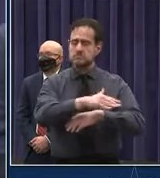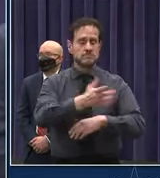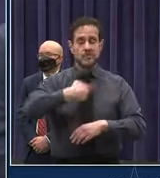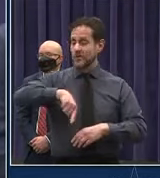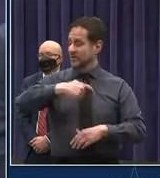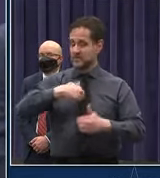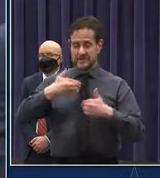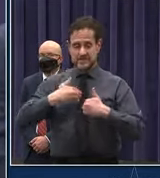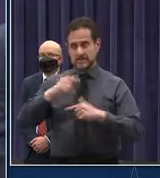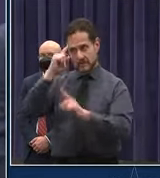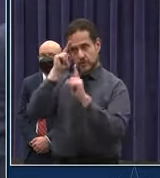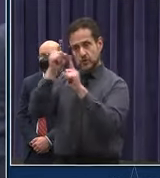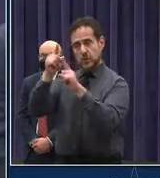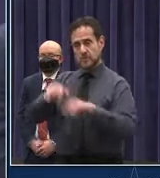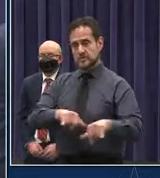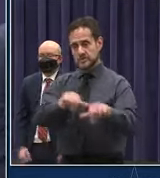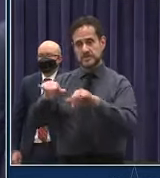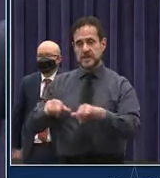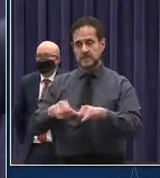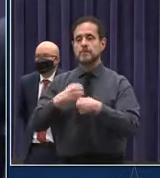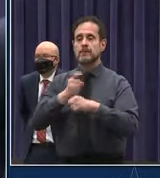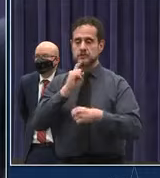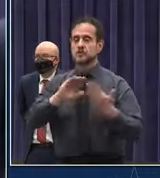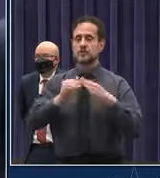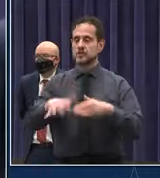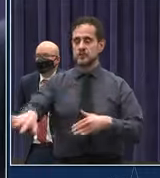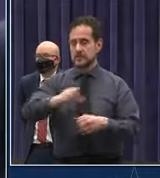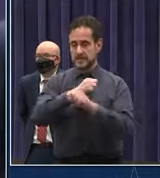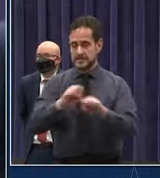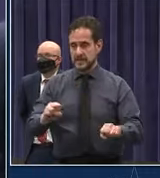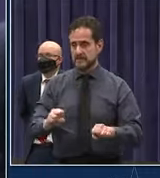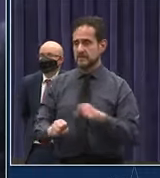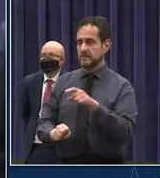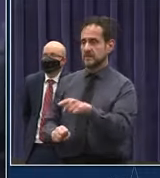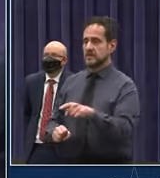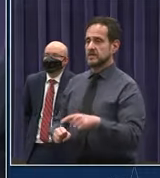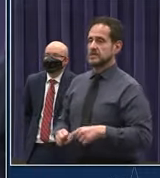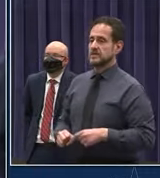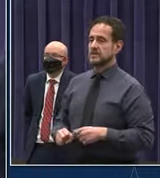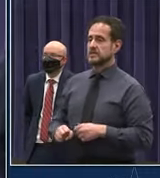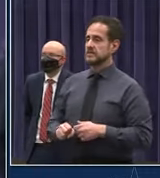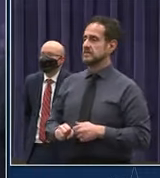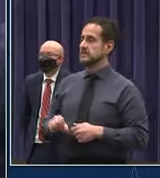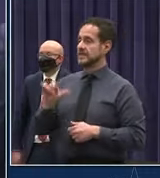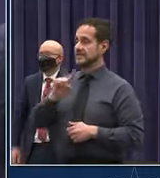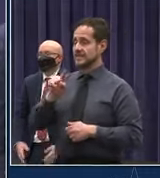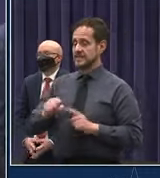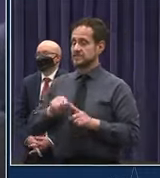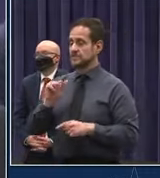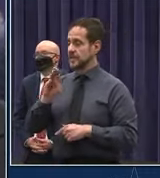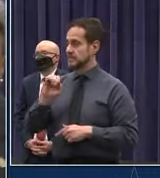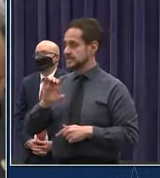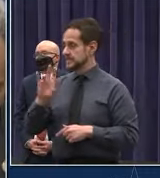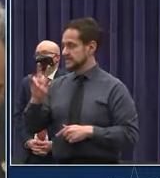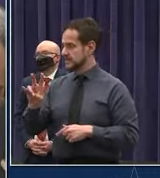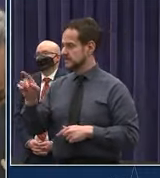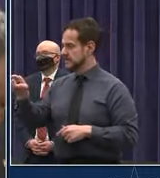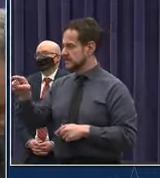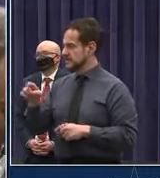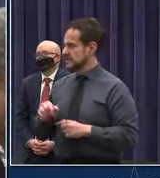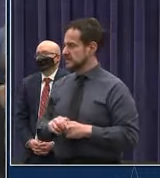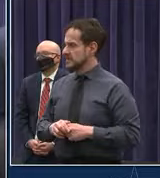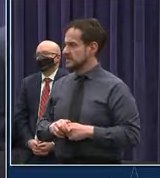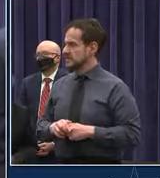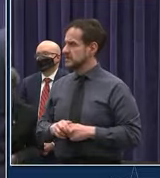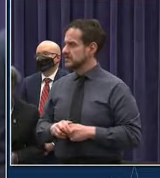way, and that we've got to do everything that we can to make sure that we hold those who are responsible accountable. And it starts with bringing them together and